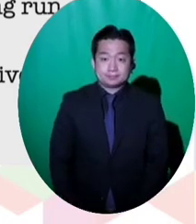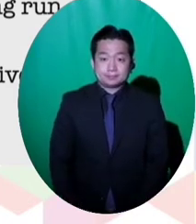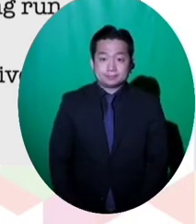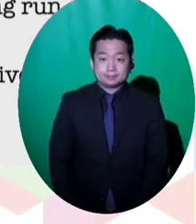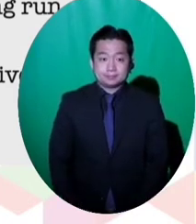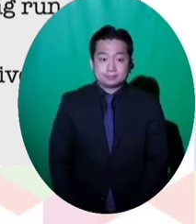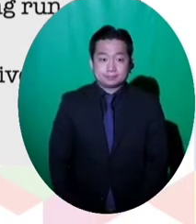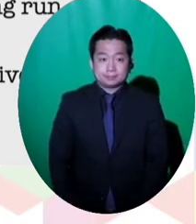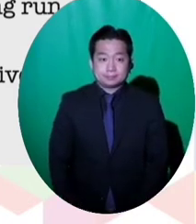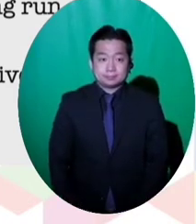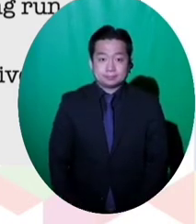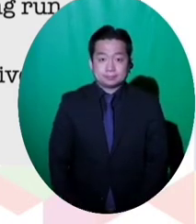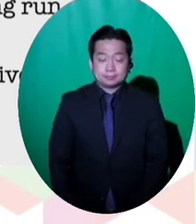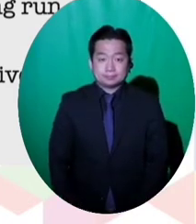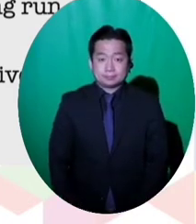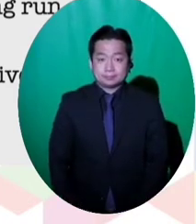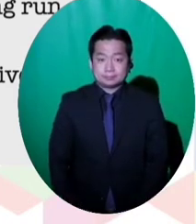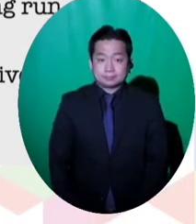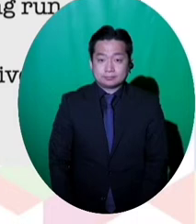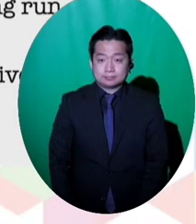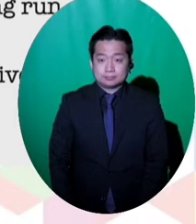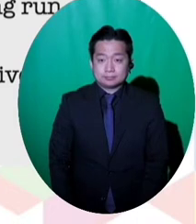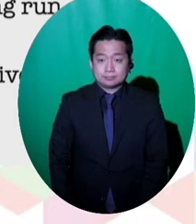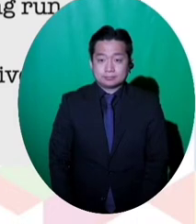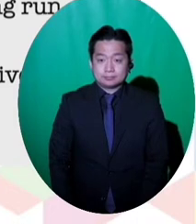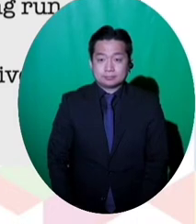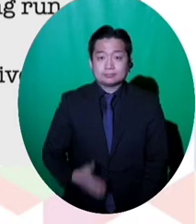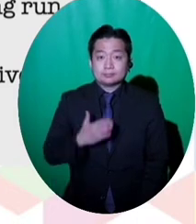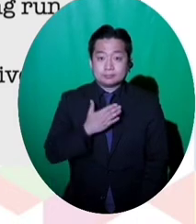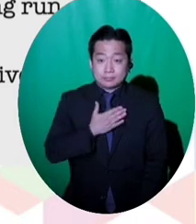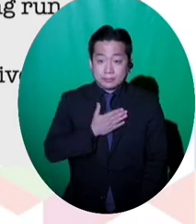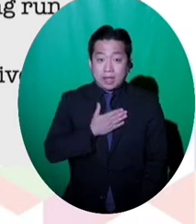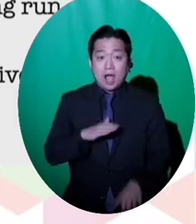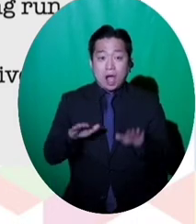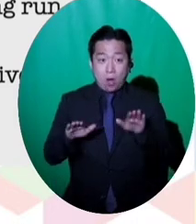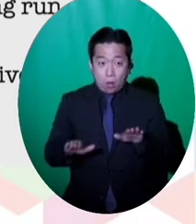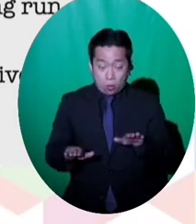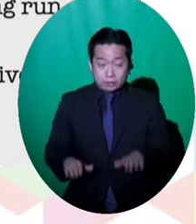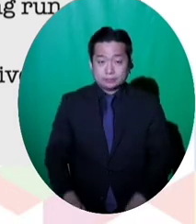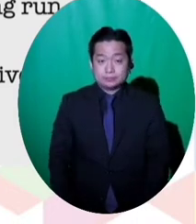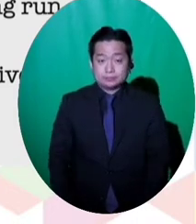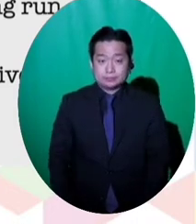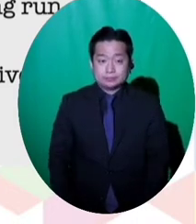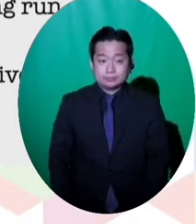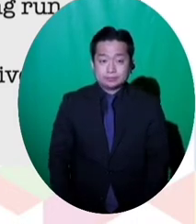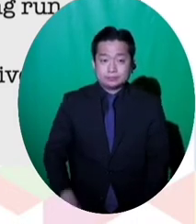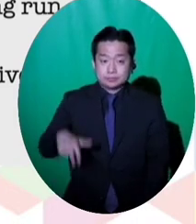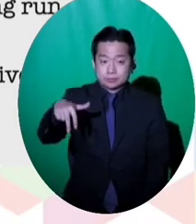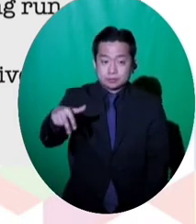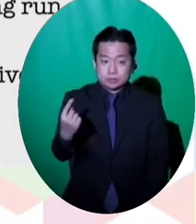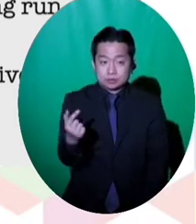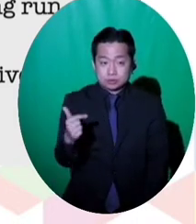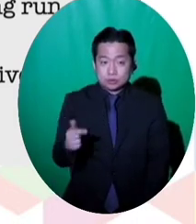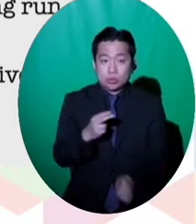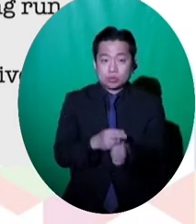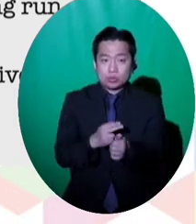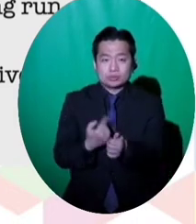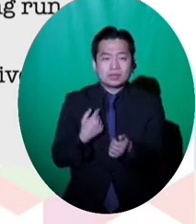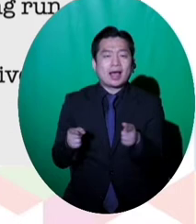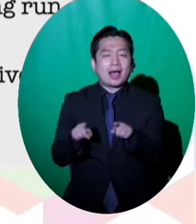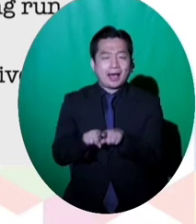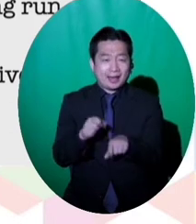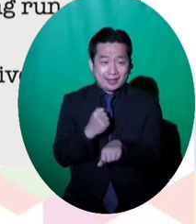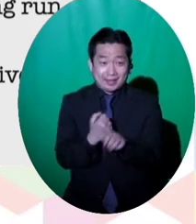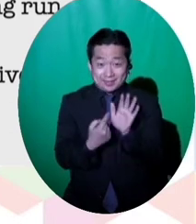particularly since I'm sharing the podium with Joan Tronto, with a comment on moral values and